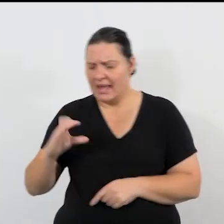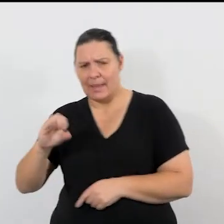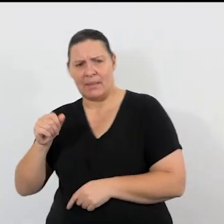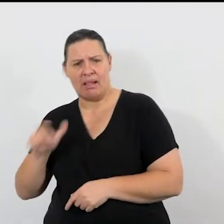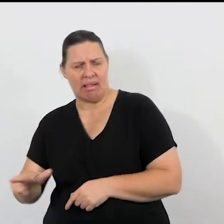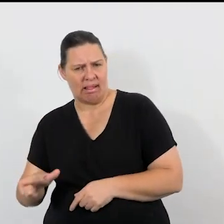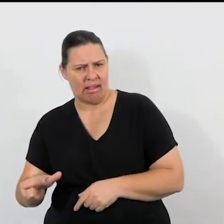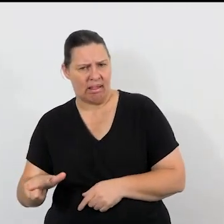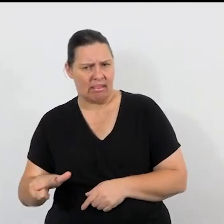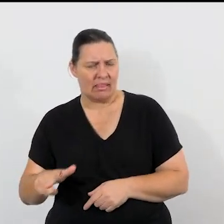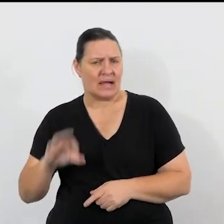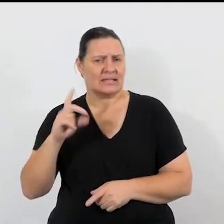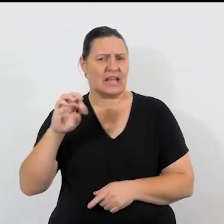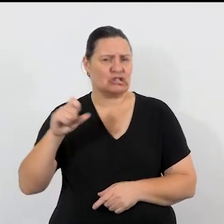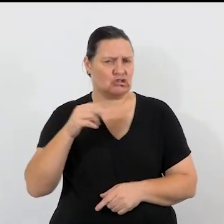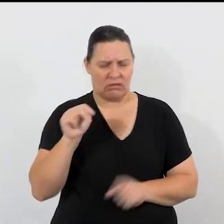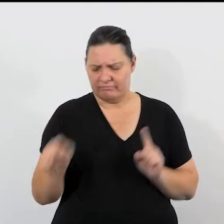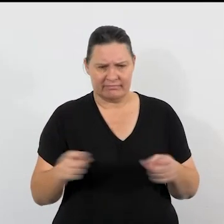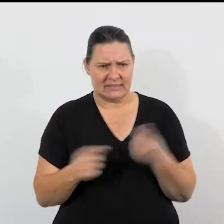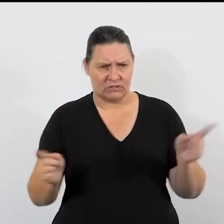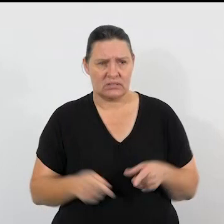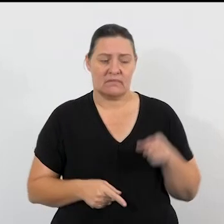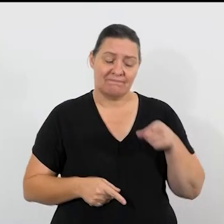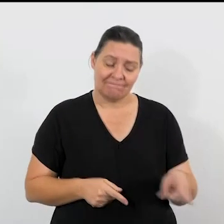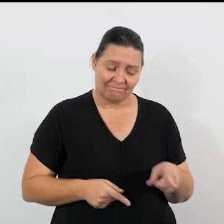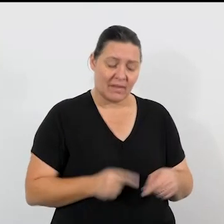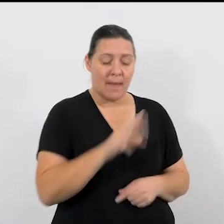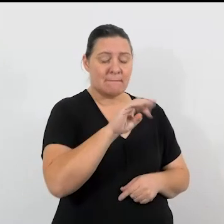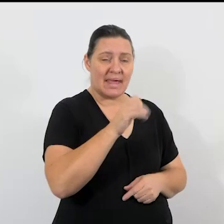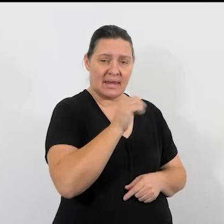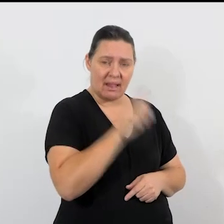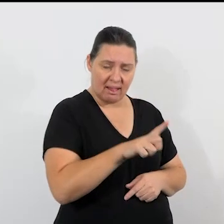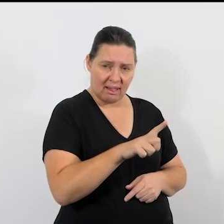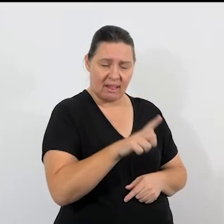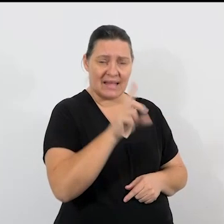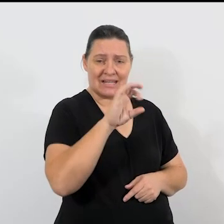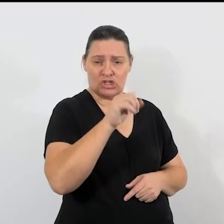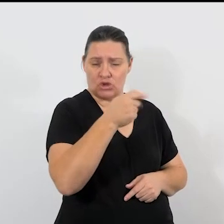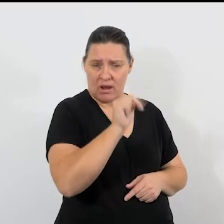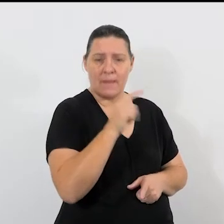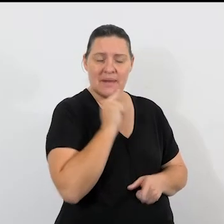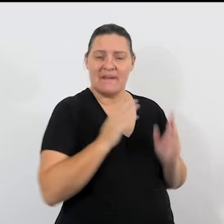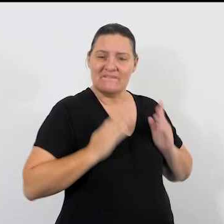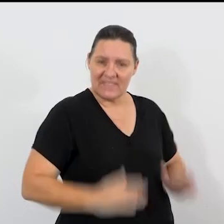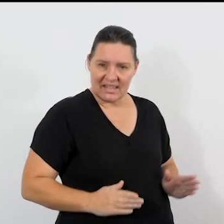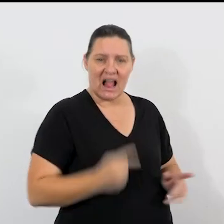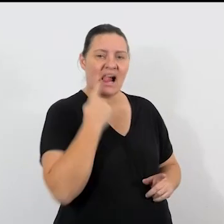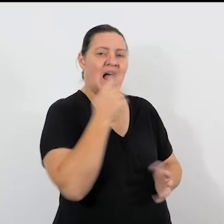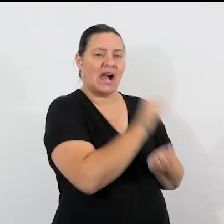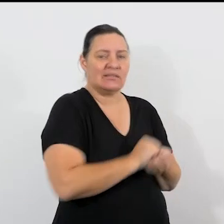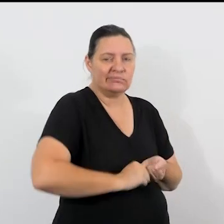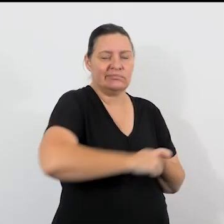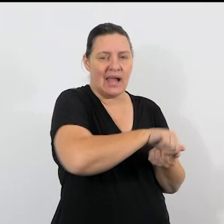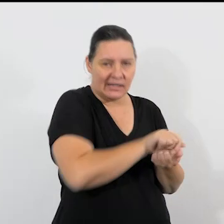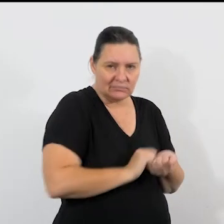mechanical and chemical digestion. So when we are speaking about mechanical, this is the physical breakdown of